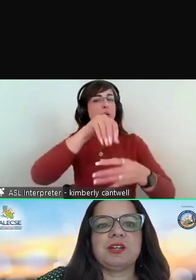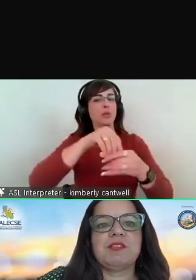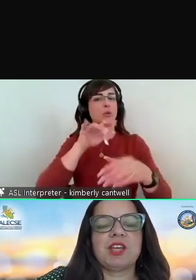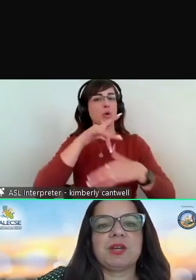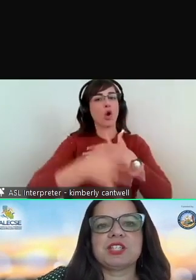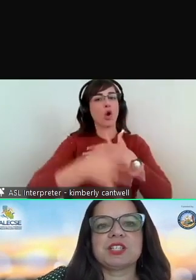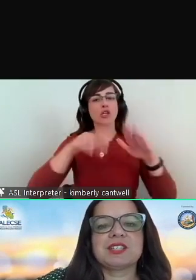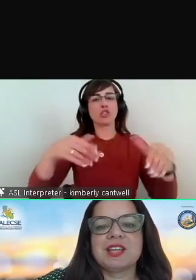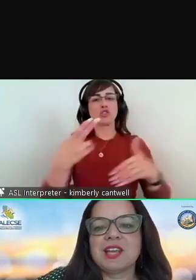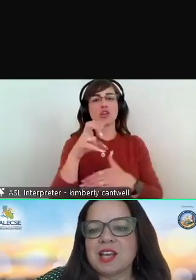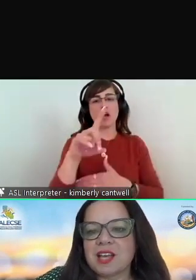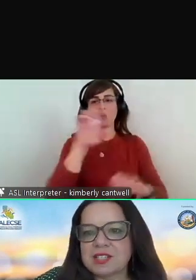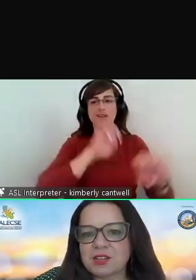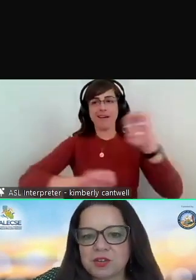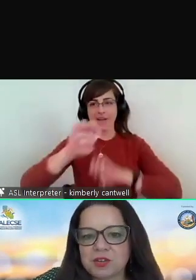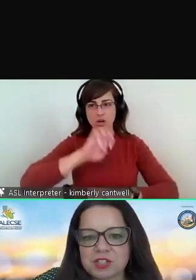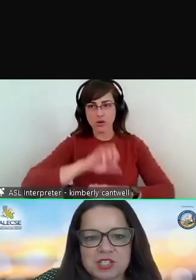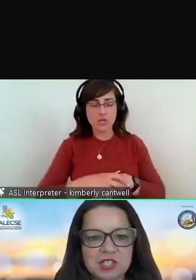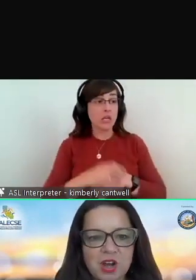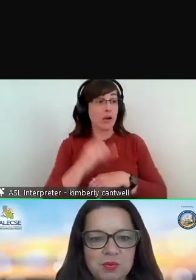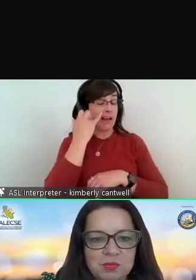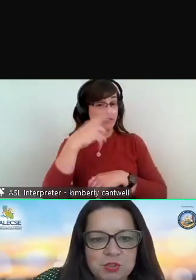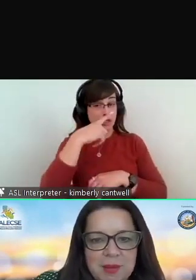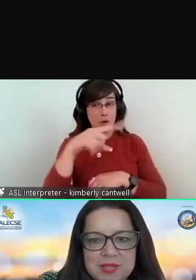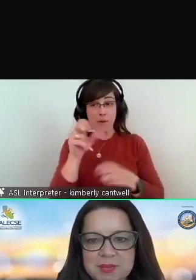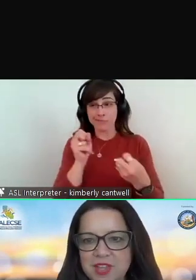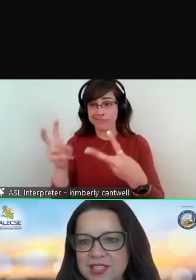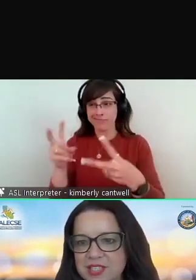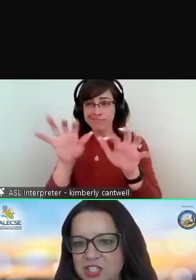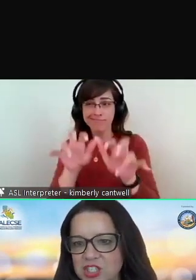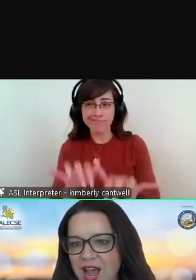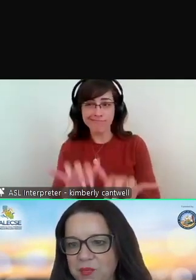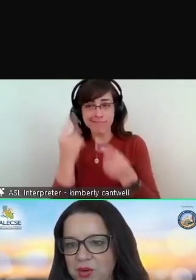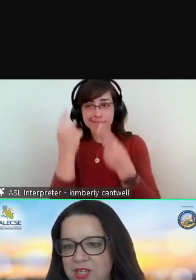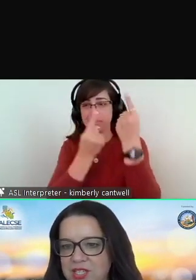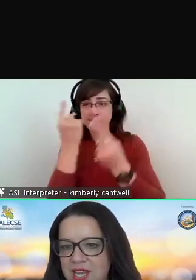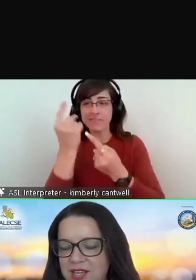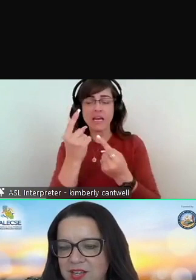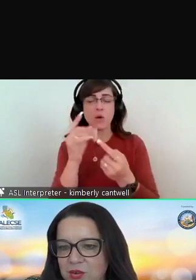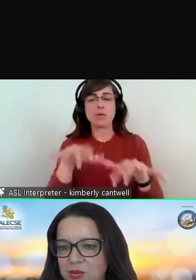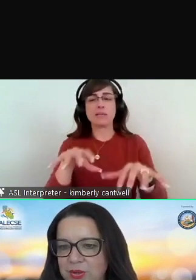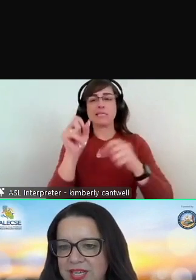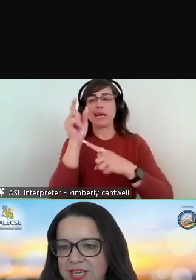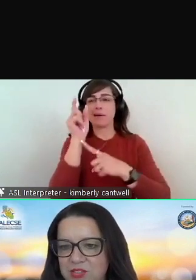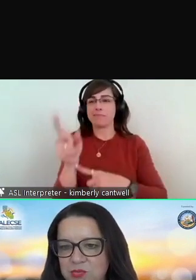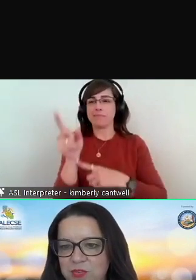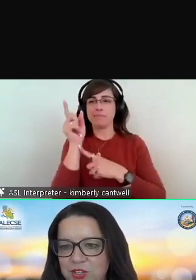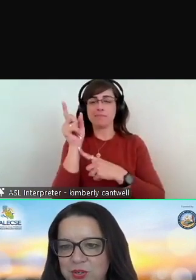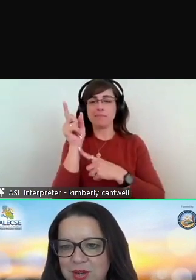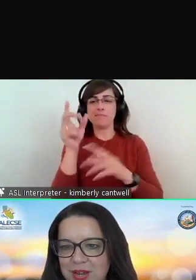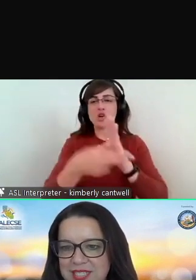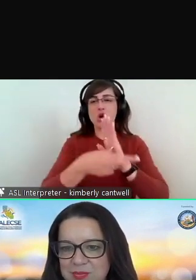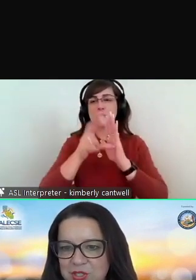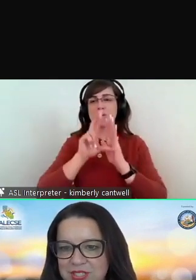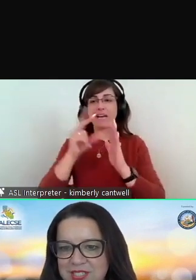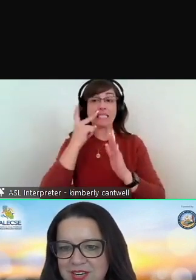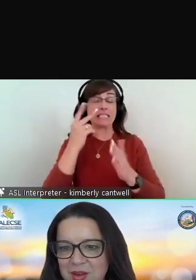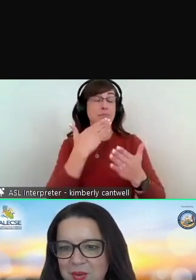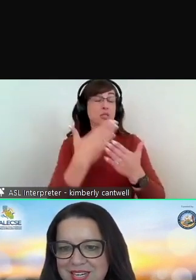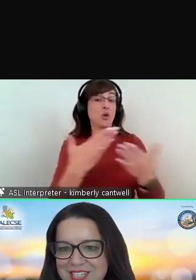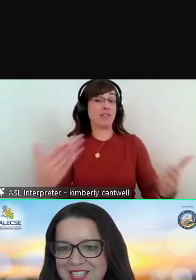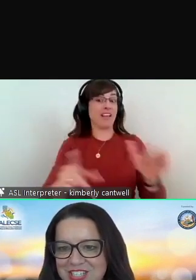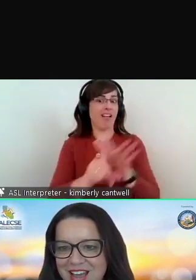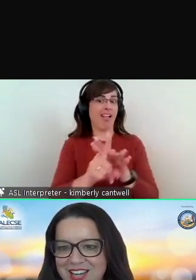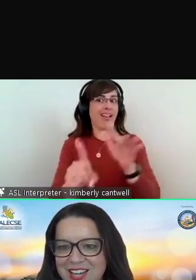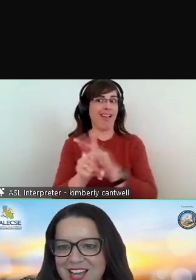childhood evaluations. So if you can just go drop some thoughts in the chat, and we're going to take a quick review. I see some good stuff